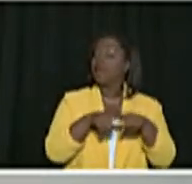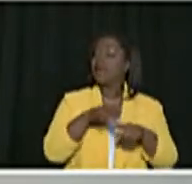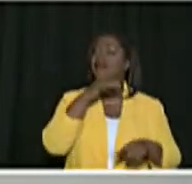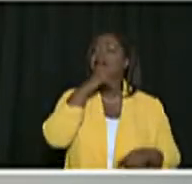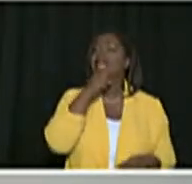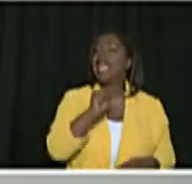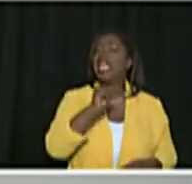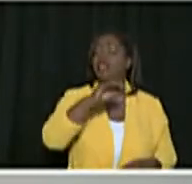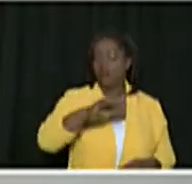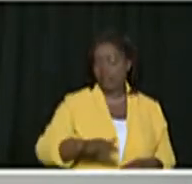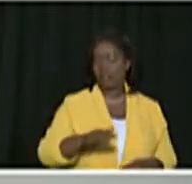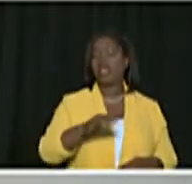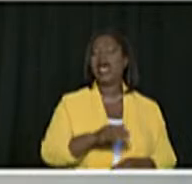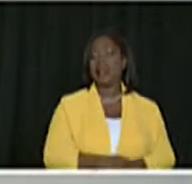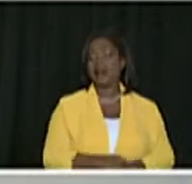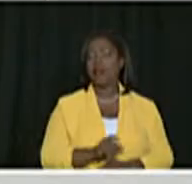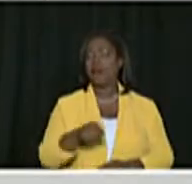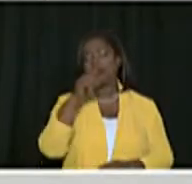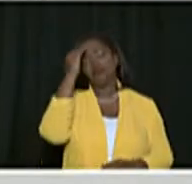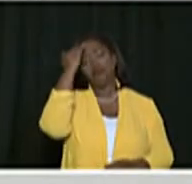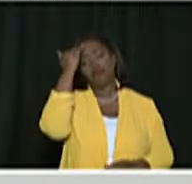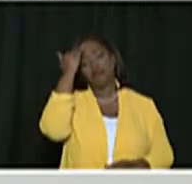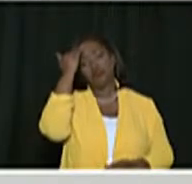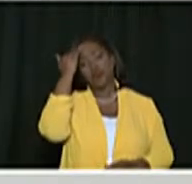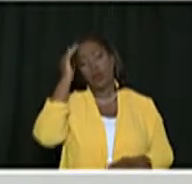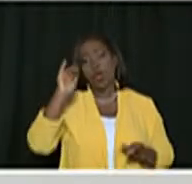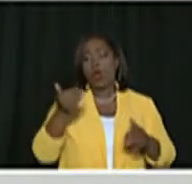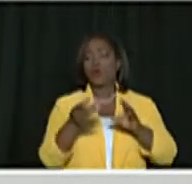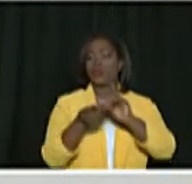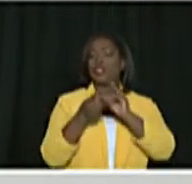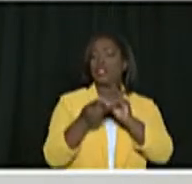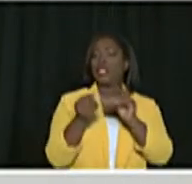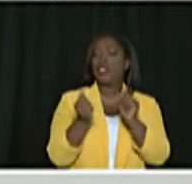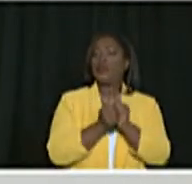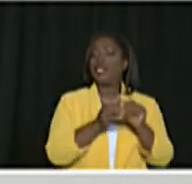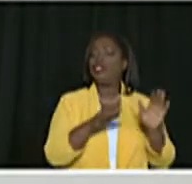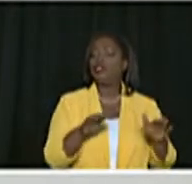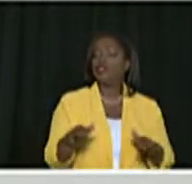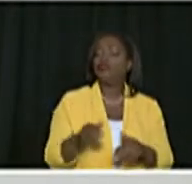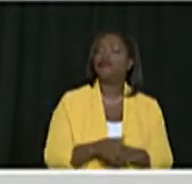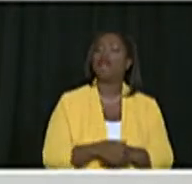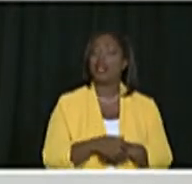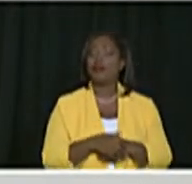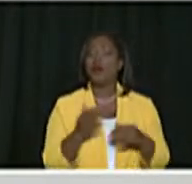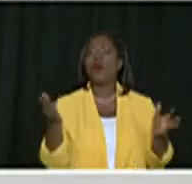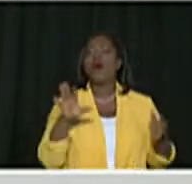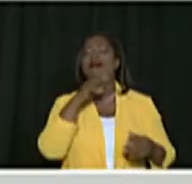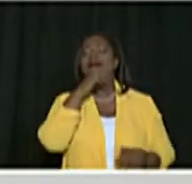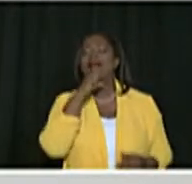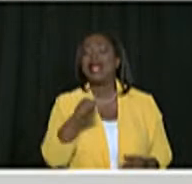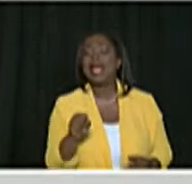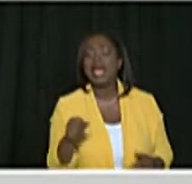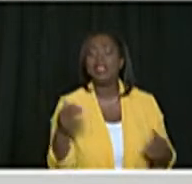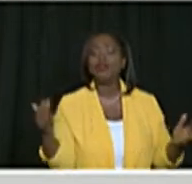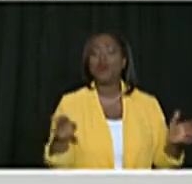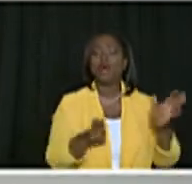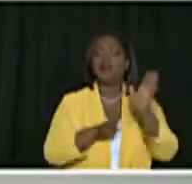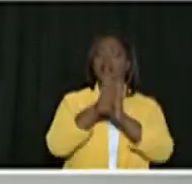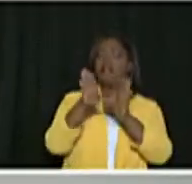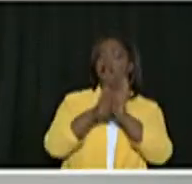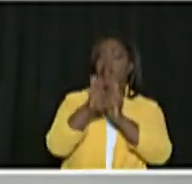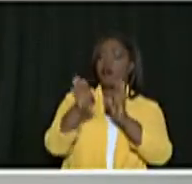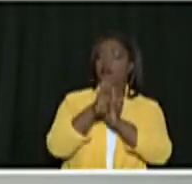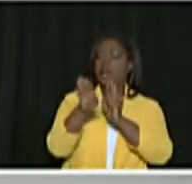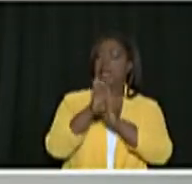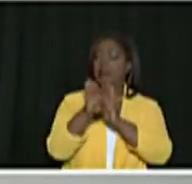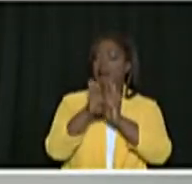to know again, how are we dealing with children, at what age they are, at what developmental stage are they, right?